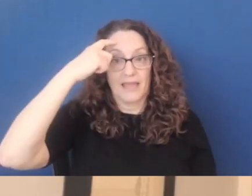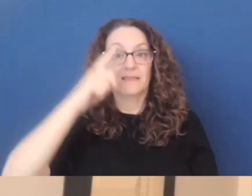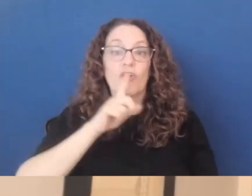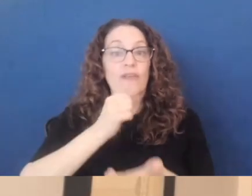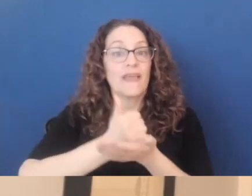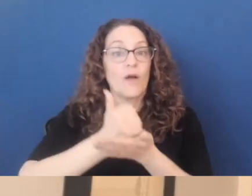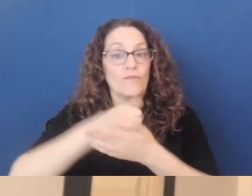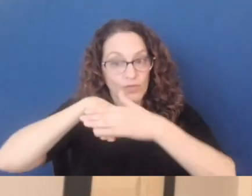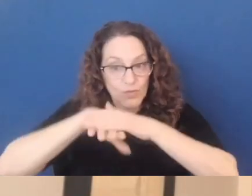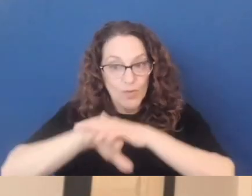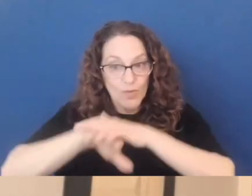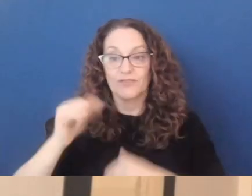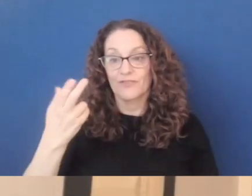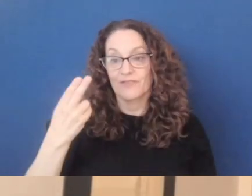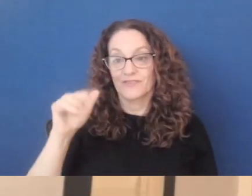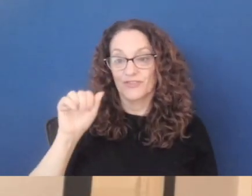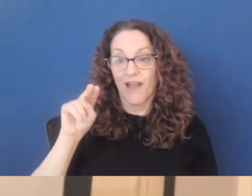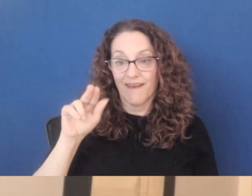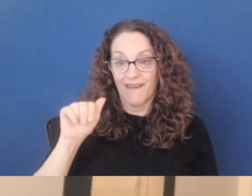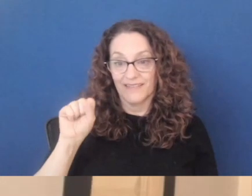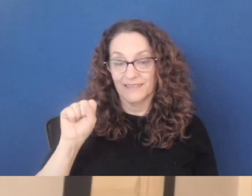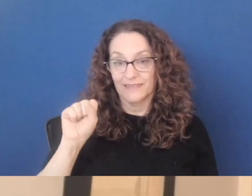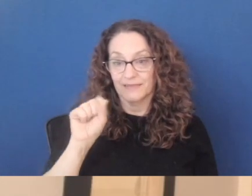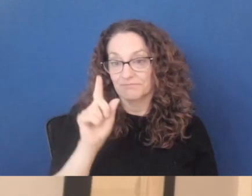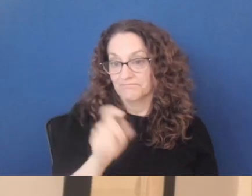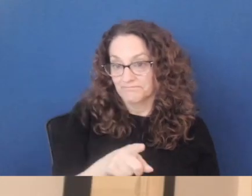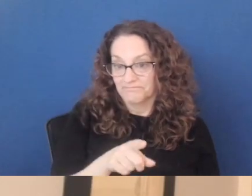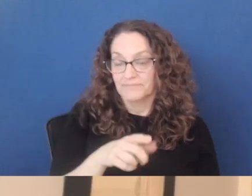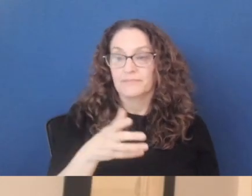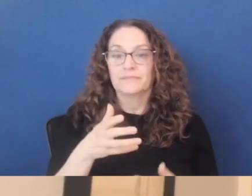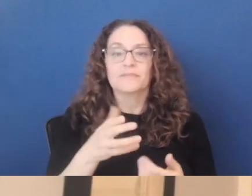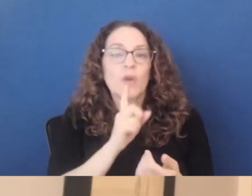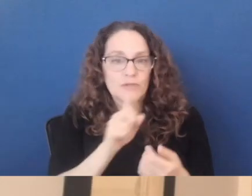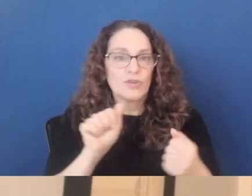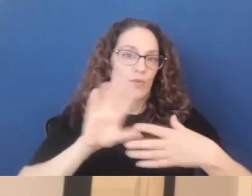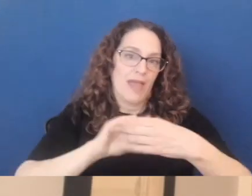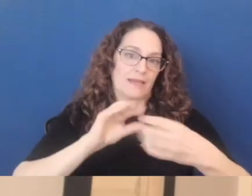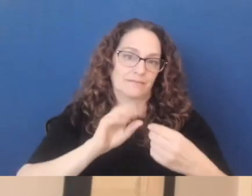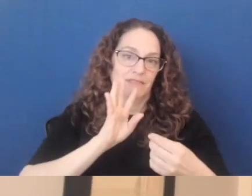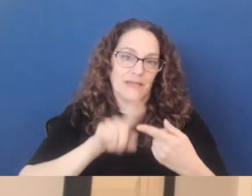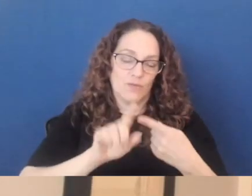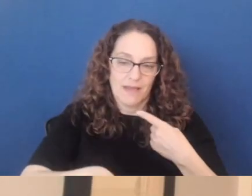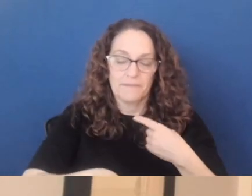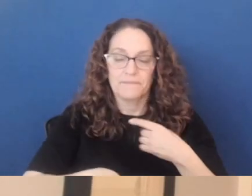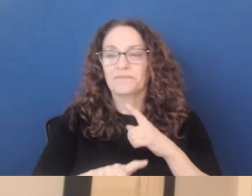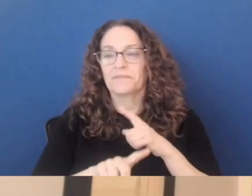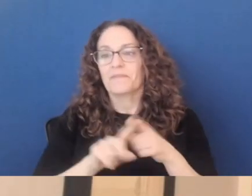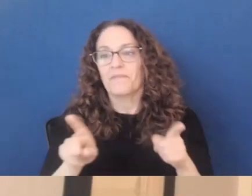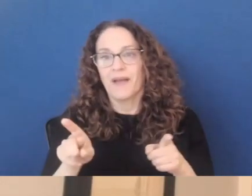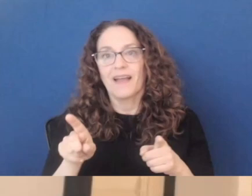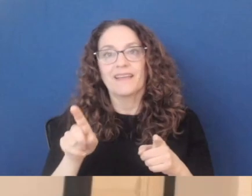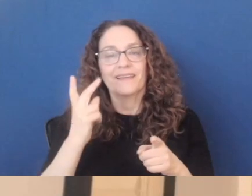jhanas? And so I'm sure you would can talk to that, but it just made me kind of feel for